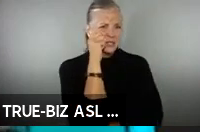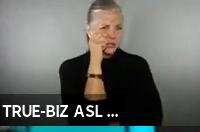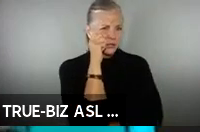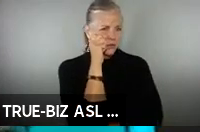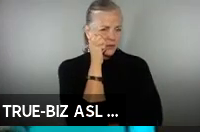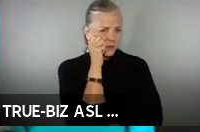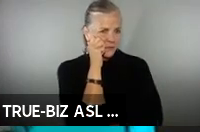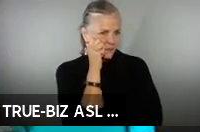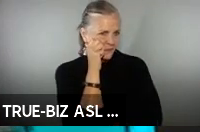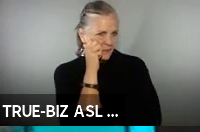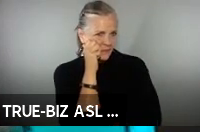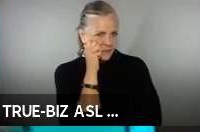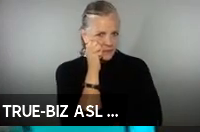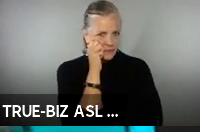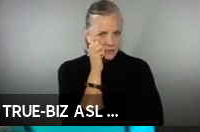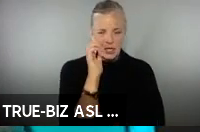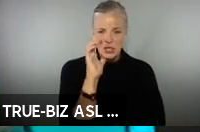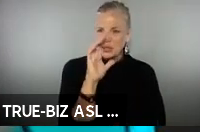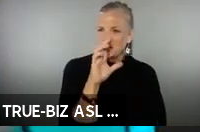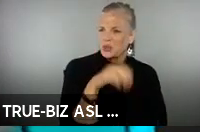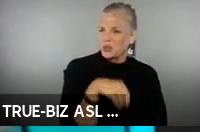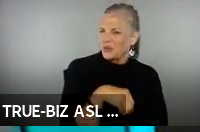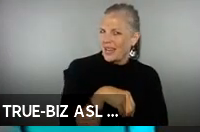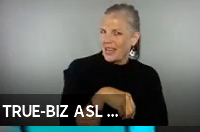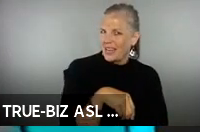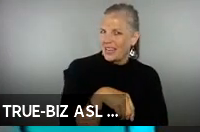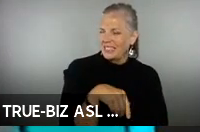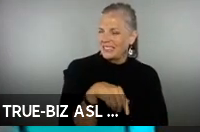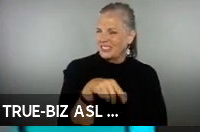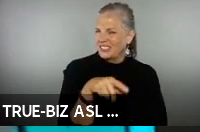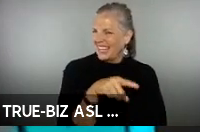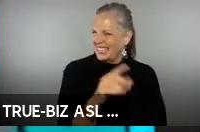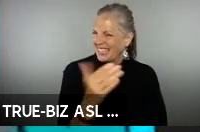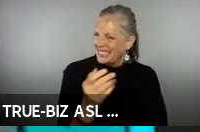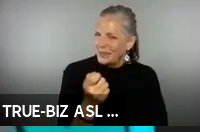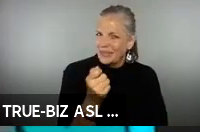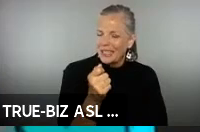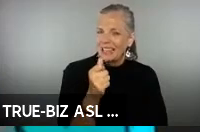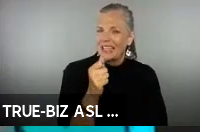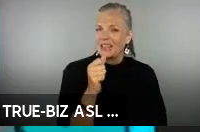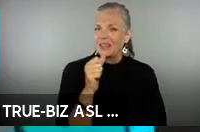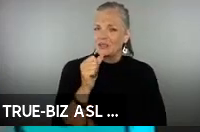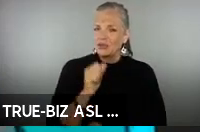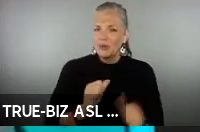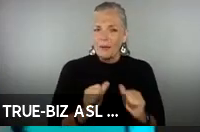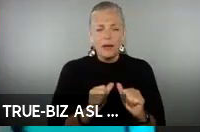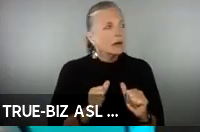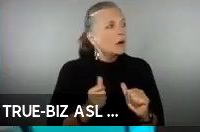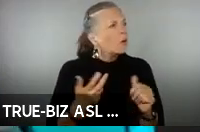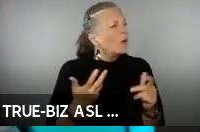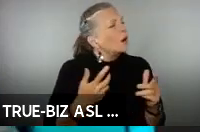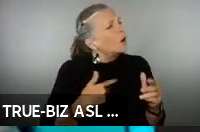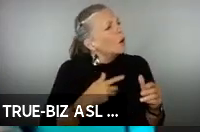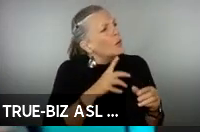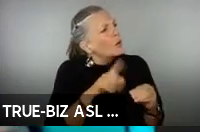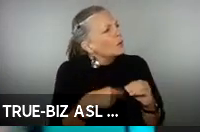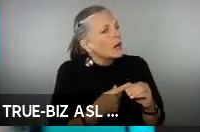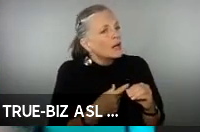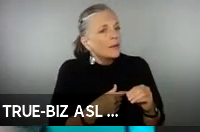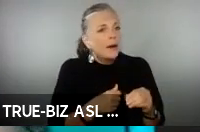strange. And he seemed a bit dramatic. What were we talking about? I don't